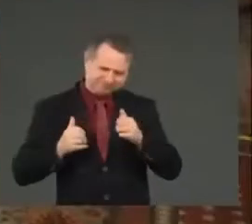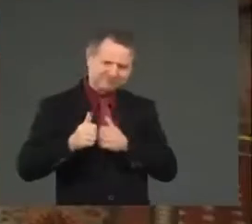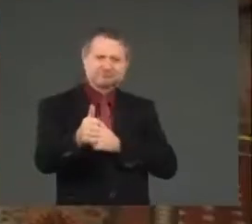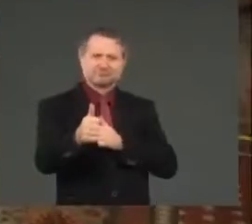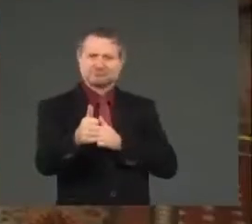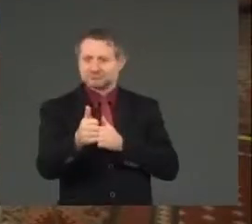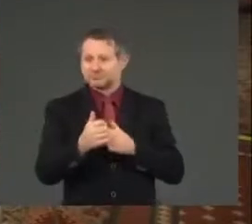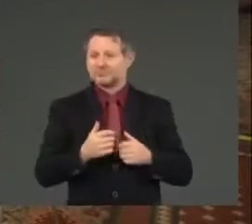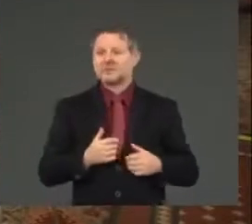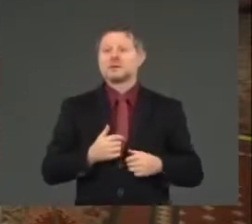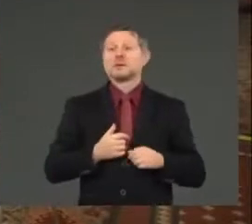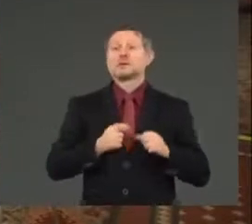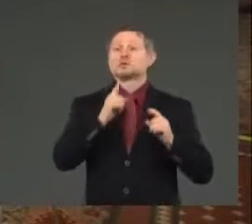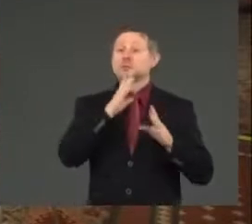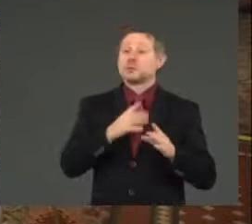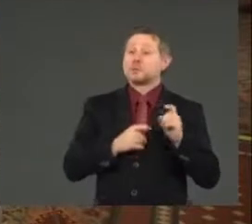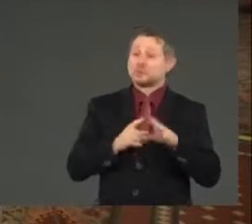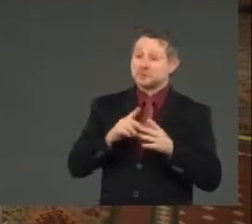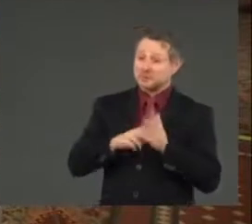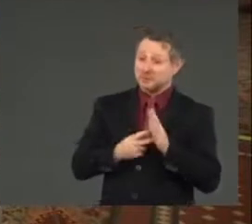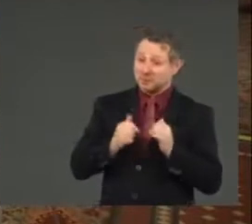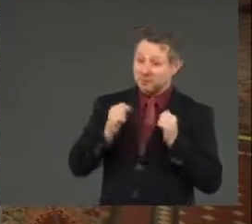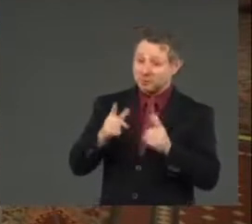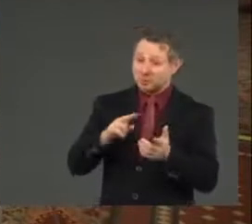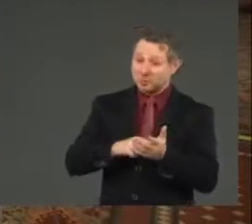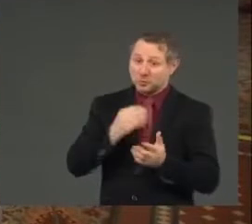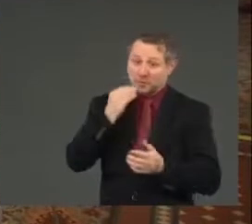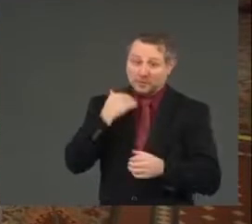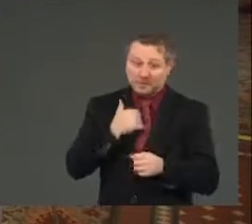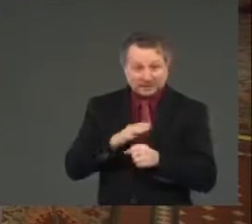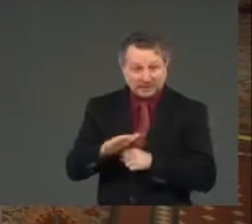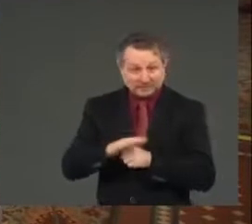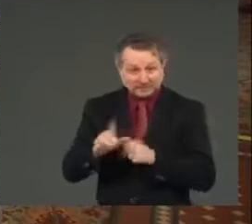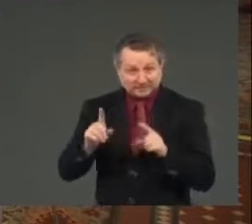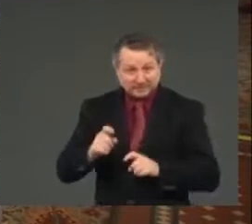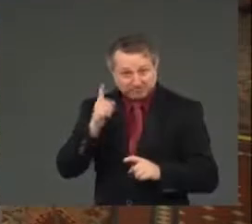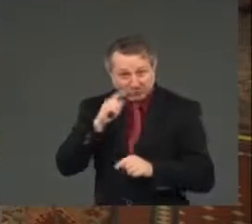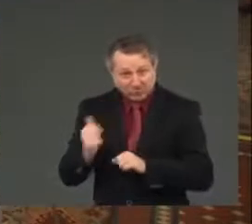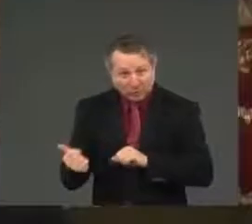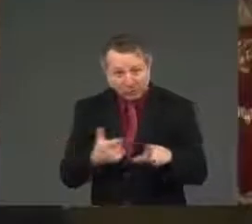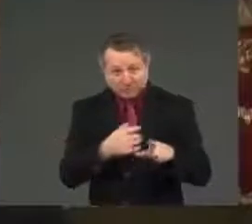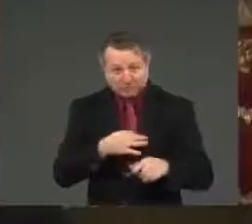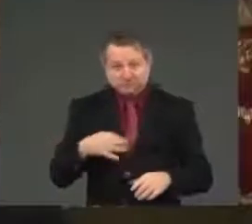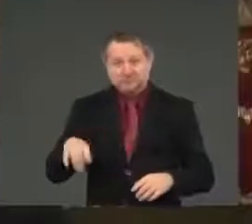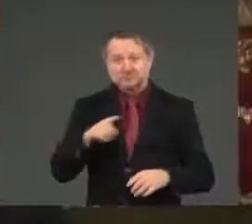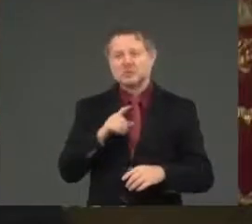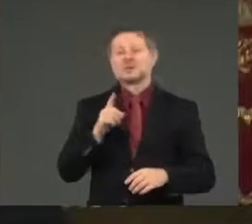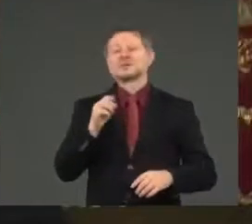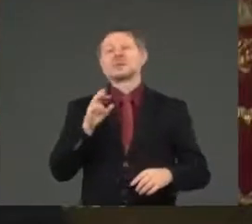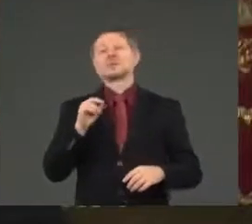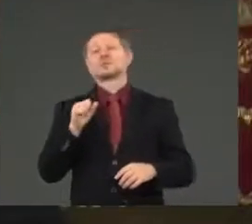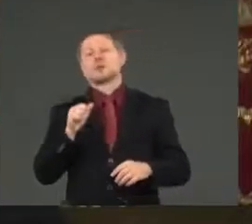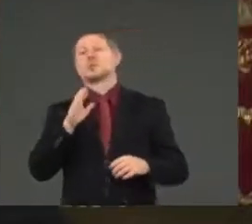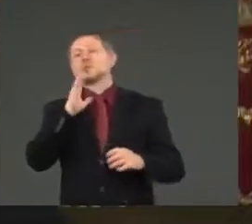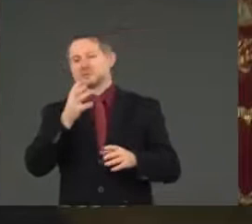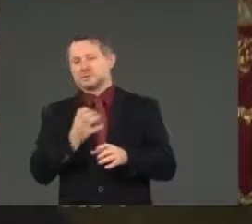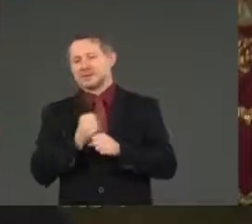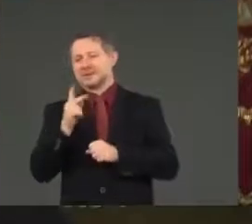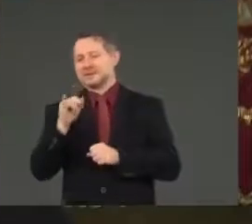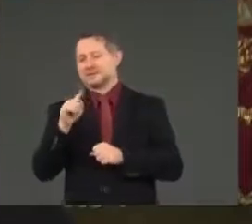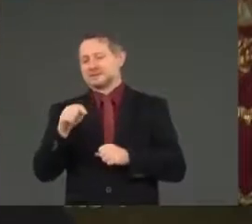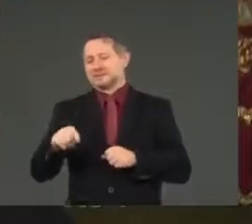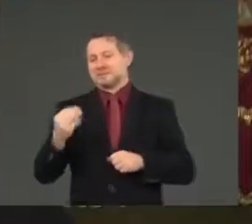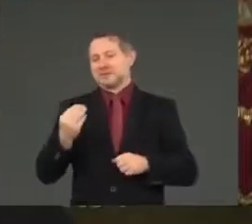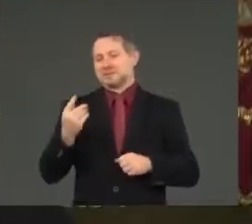every single nursing home in New York get enough free tests to test every single nursing They got the kits on Monday and Tuesday. I'm sorry? Oh,